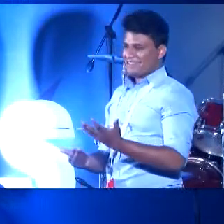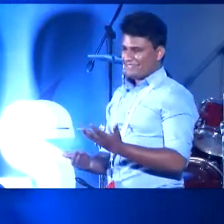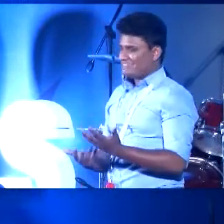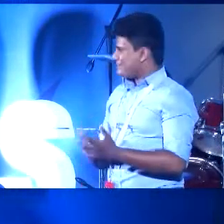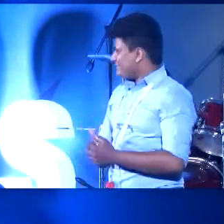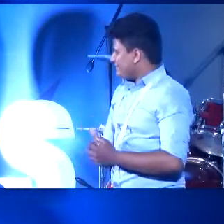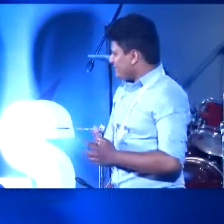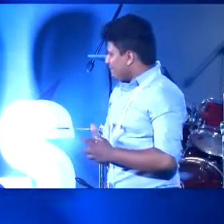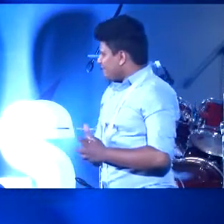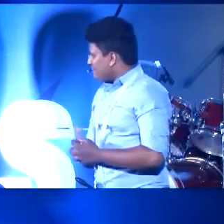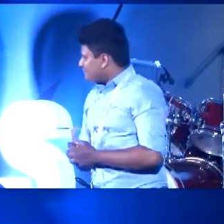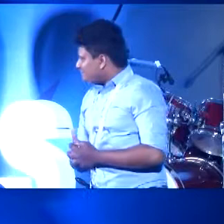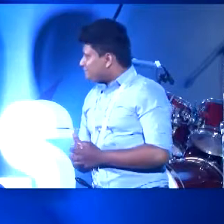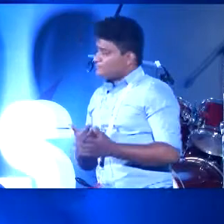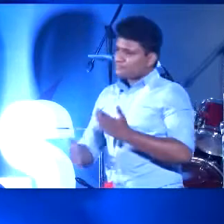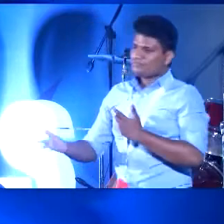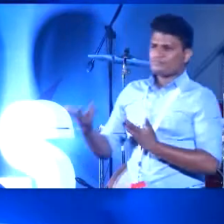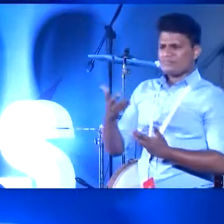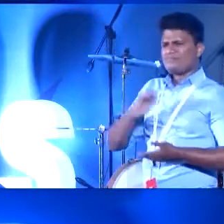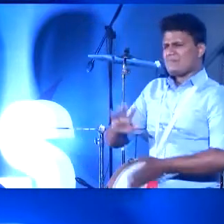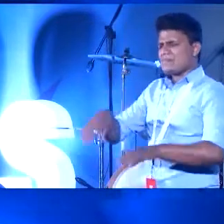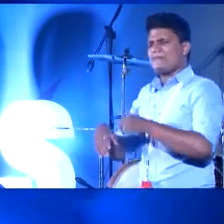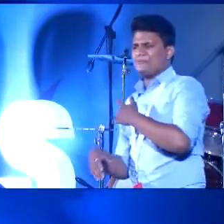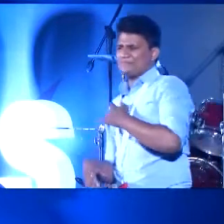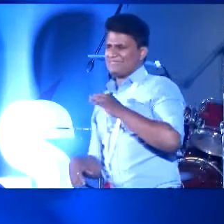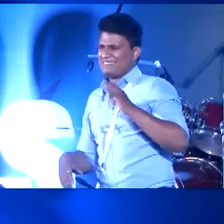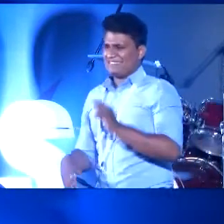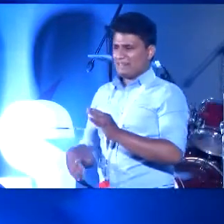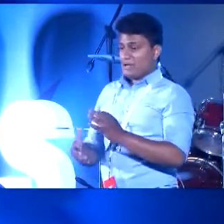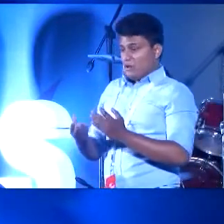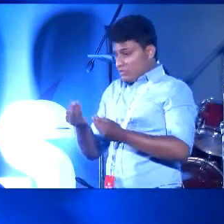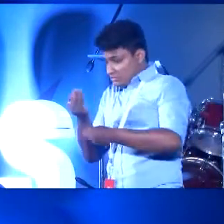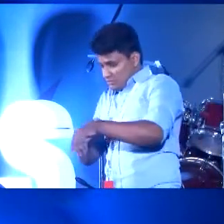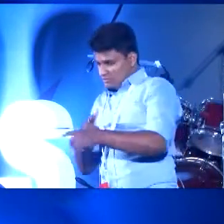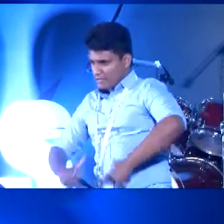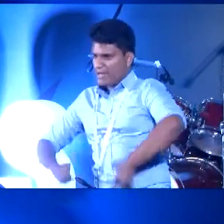We're all born with a lot of compassion, but many times in life,